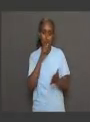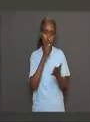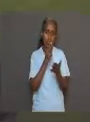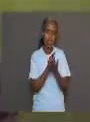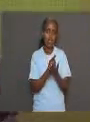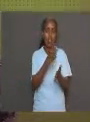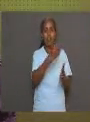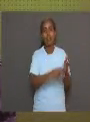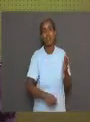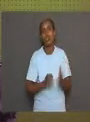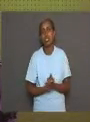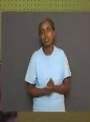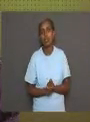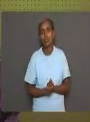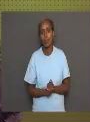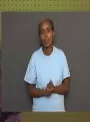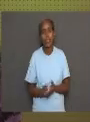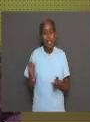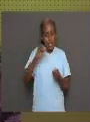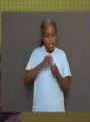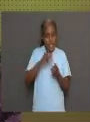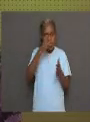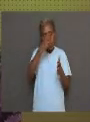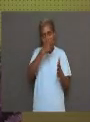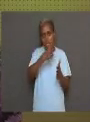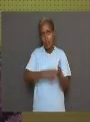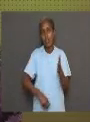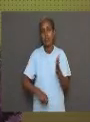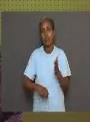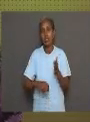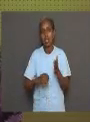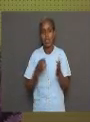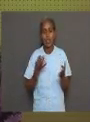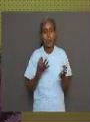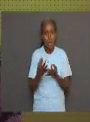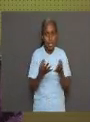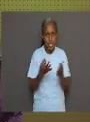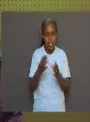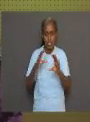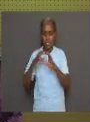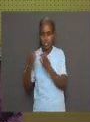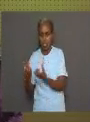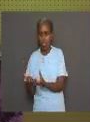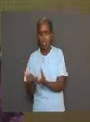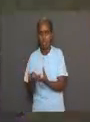values. Rather, the values are presented in